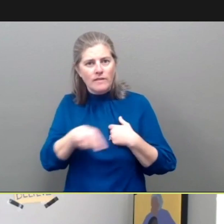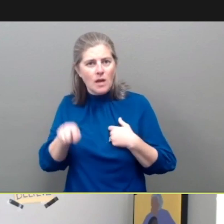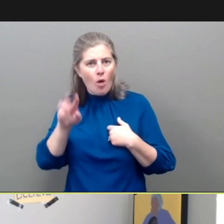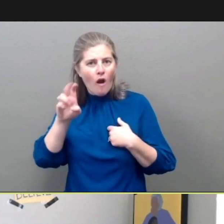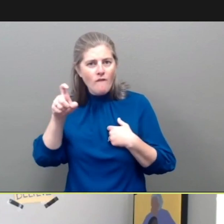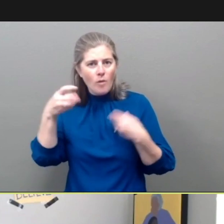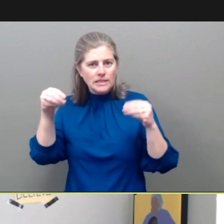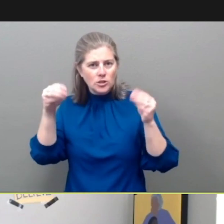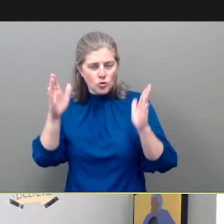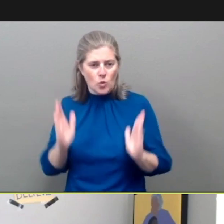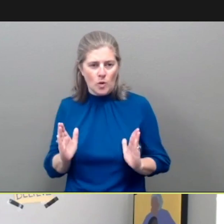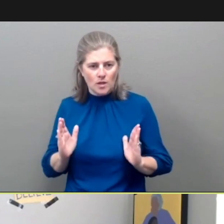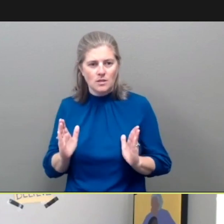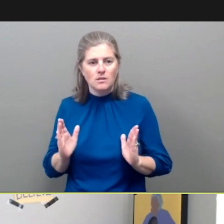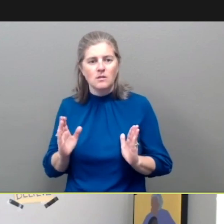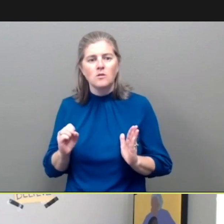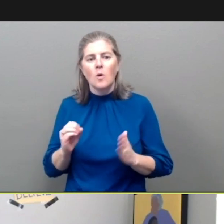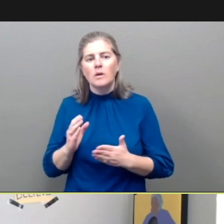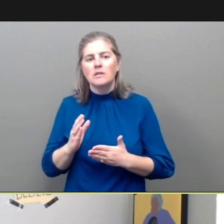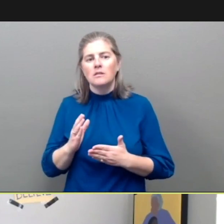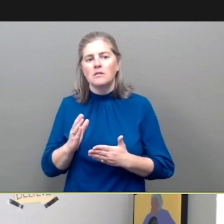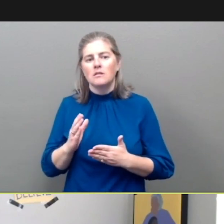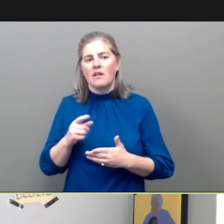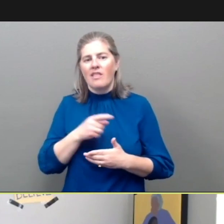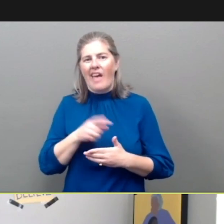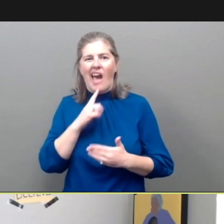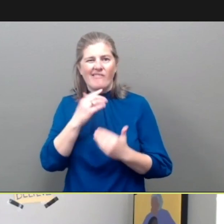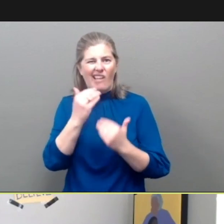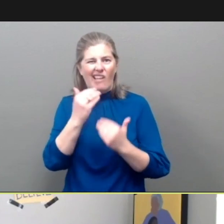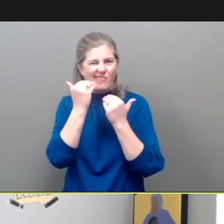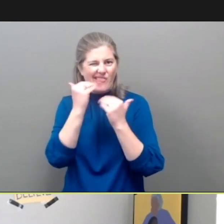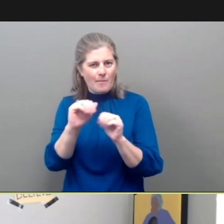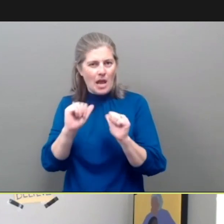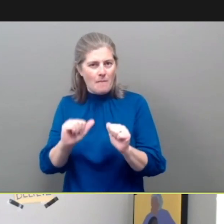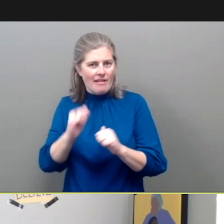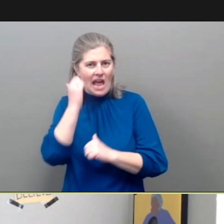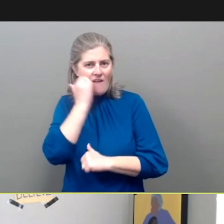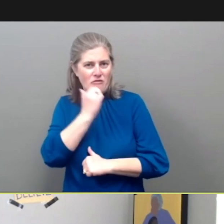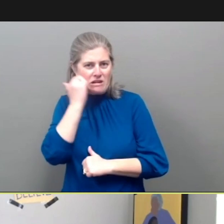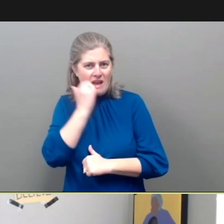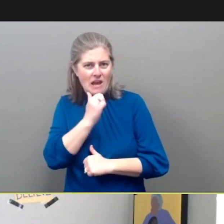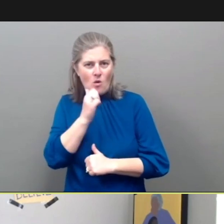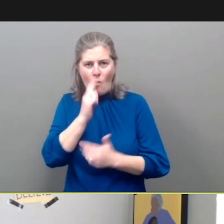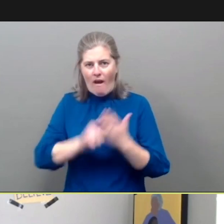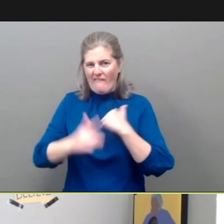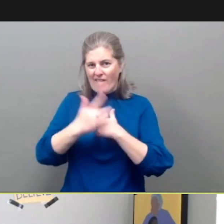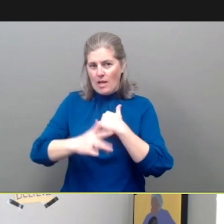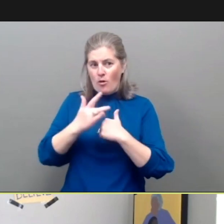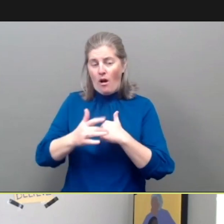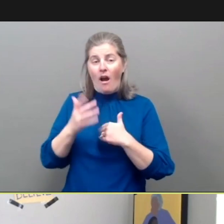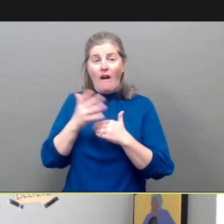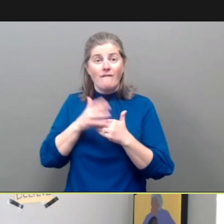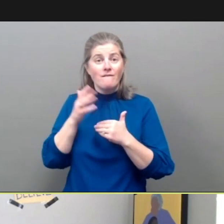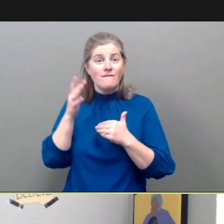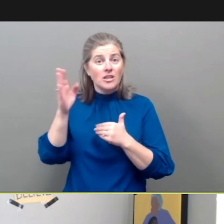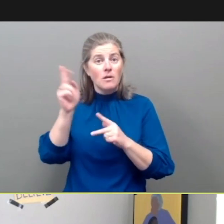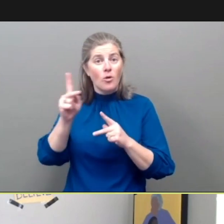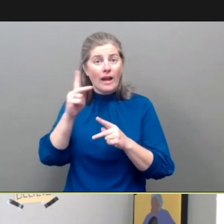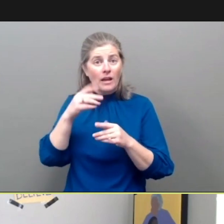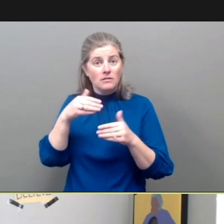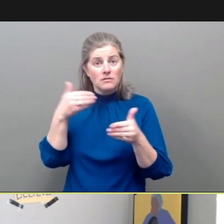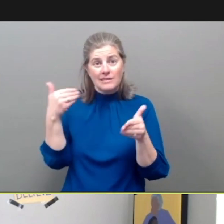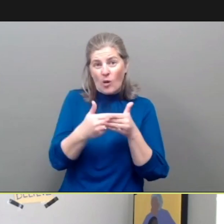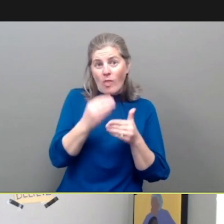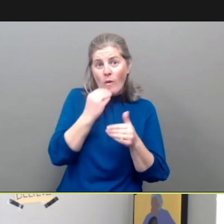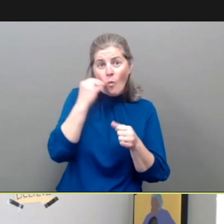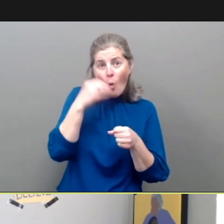pharmacies. And so they have a limited capacity per day. So eventually people can get it nearby their